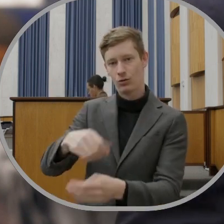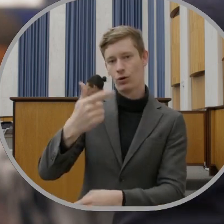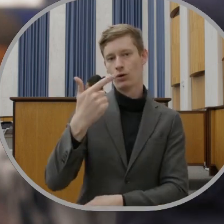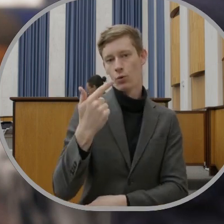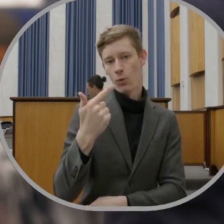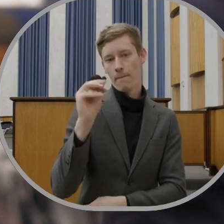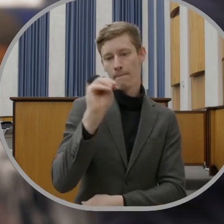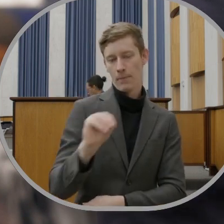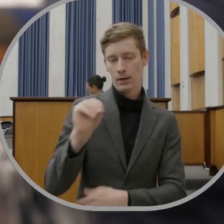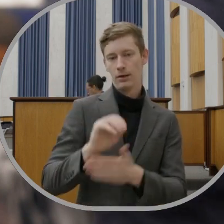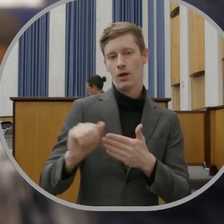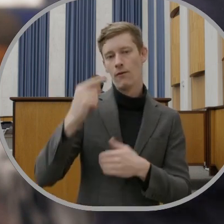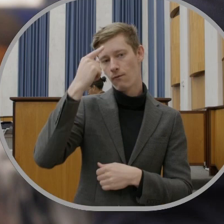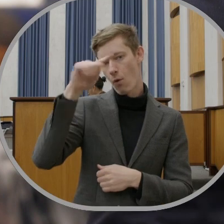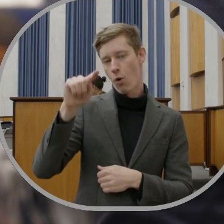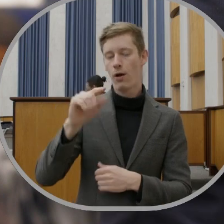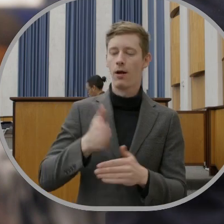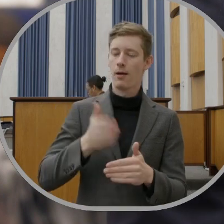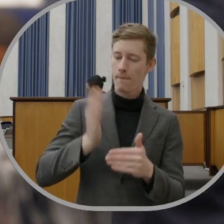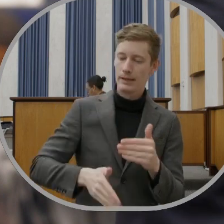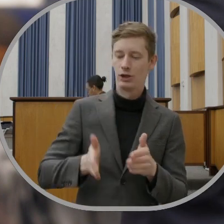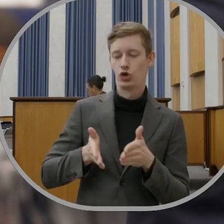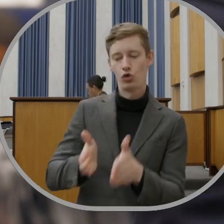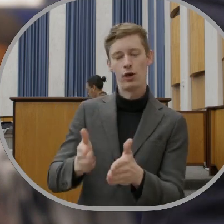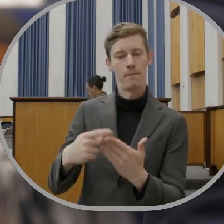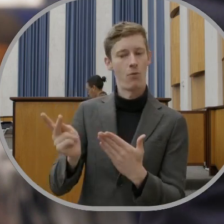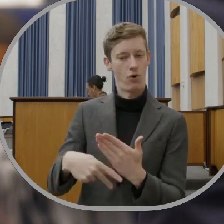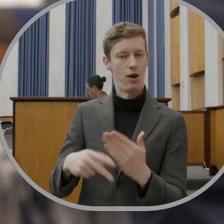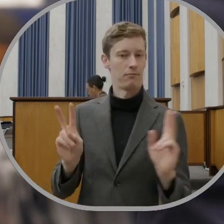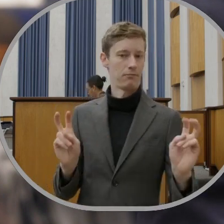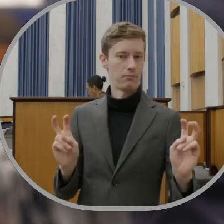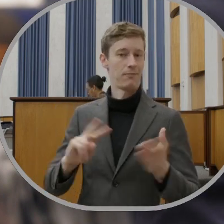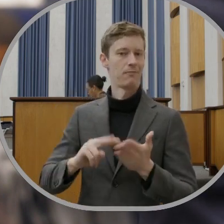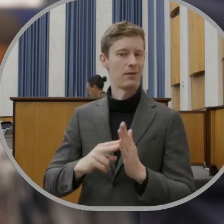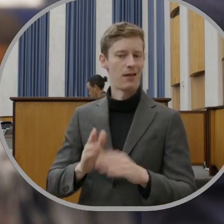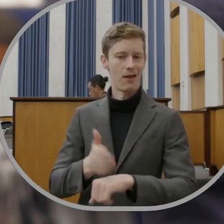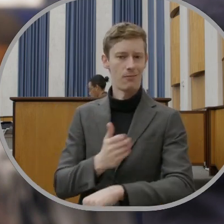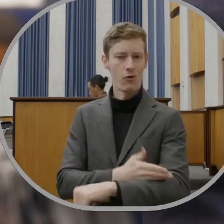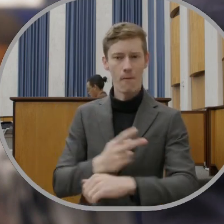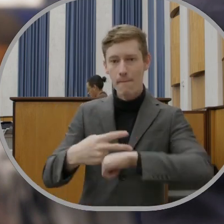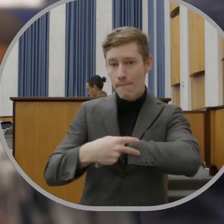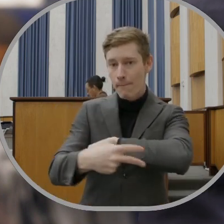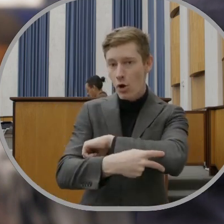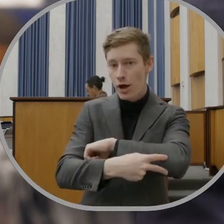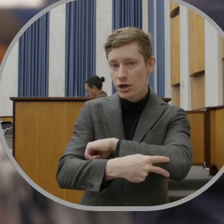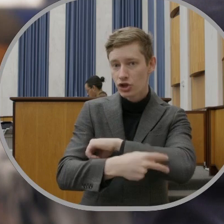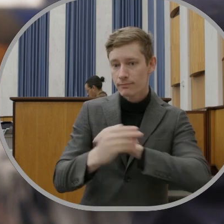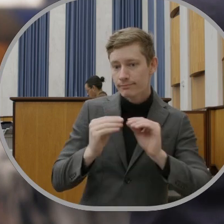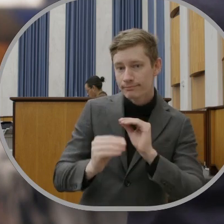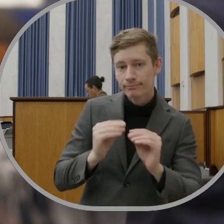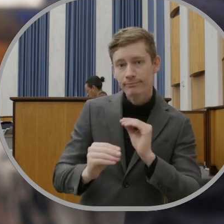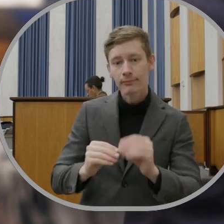our Complete Streets program, which includes critical improvements in paving, bridge maintenance, new bike